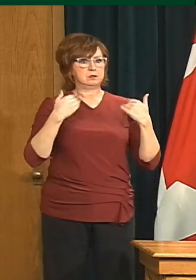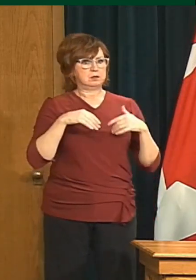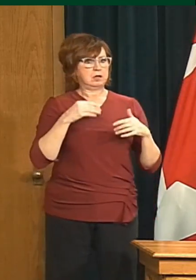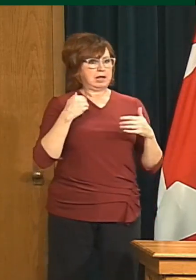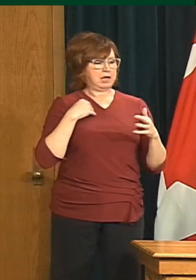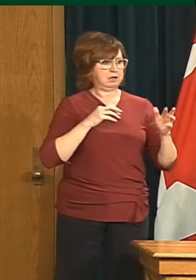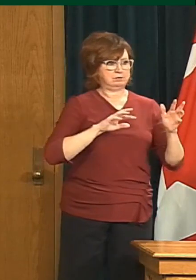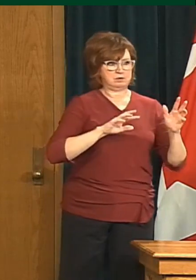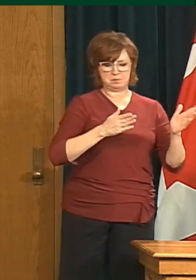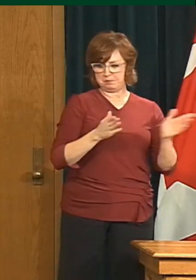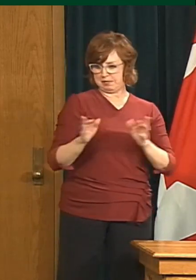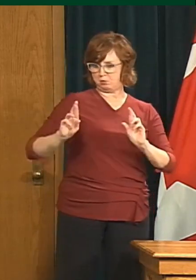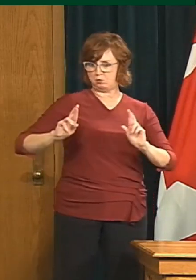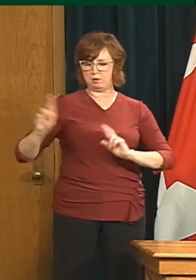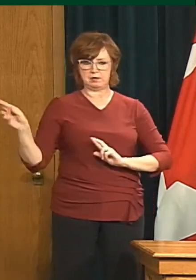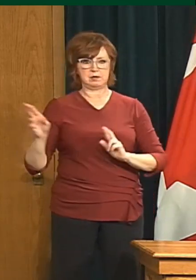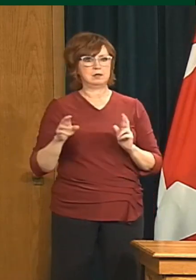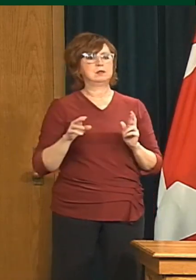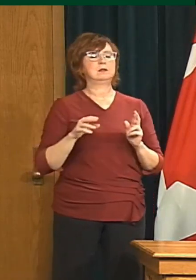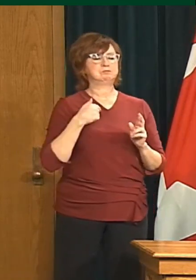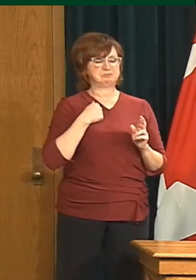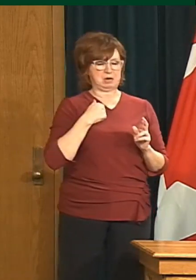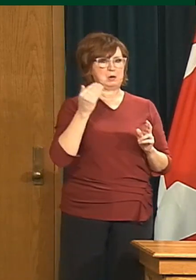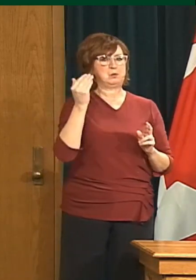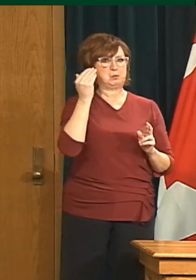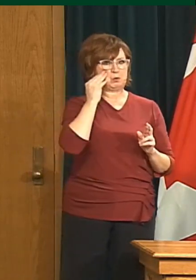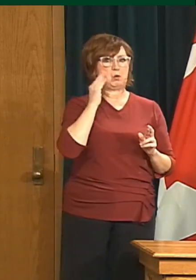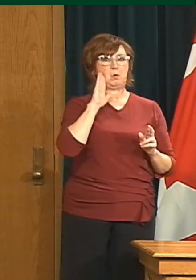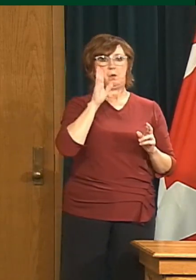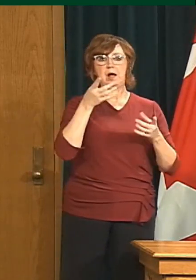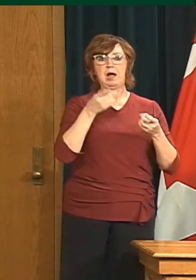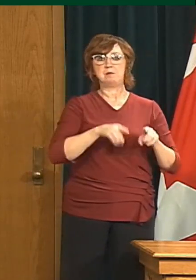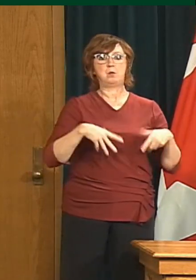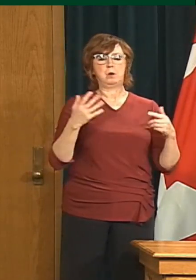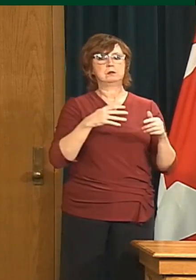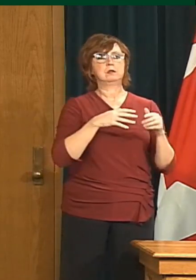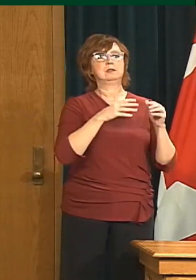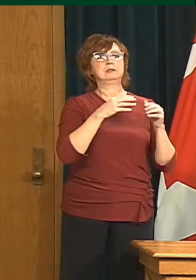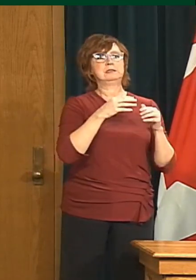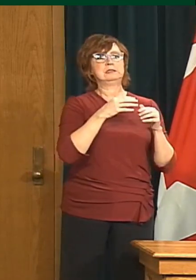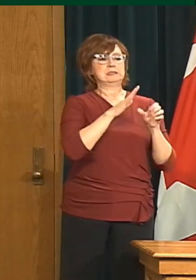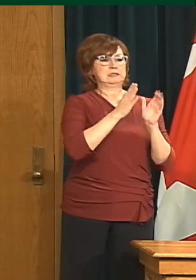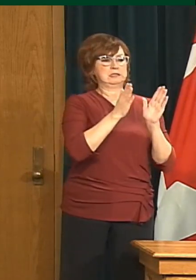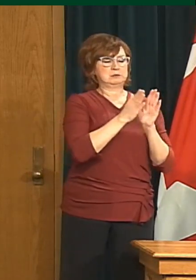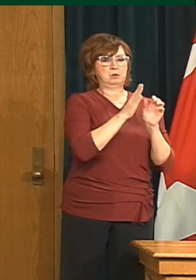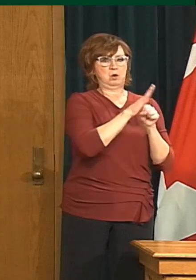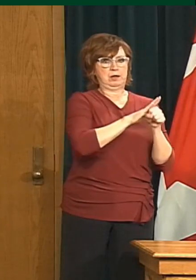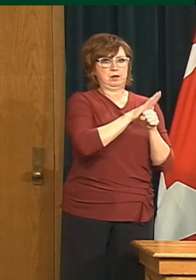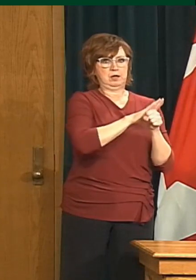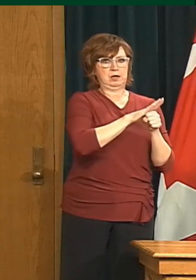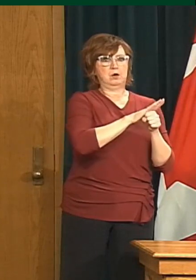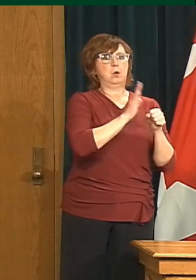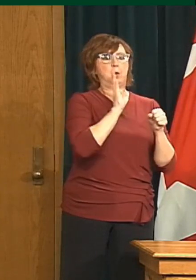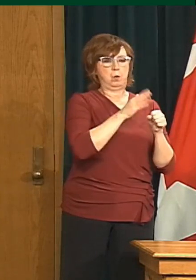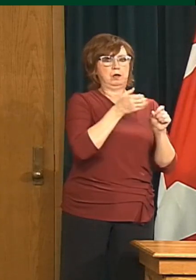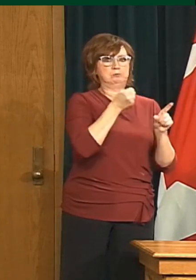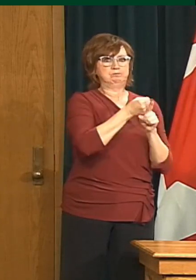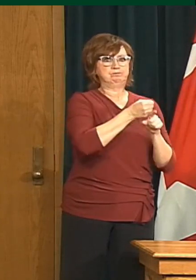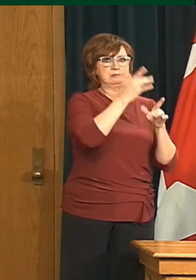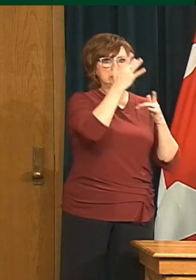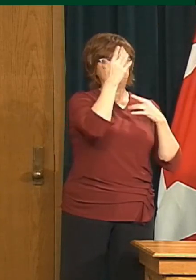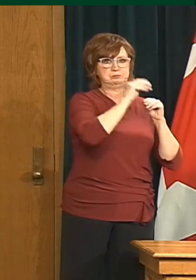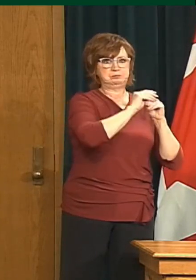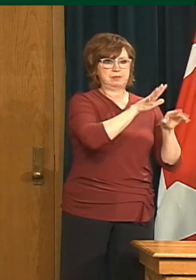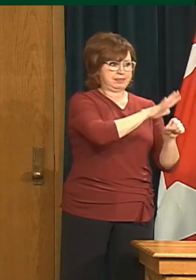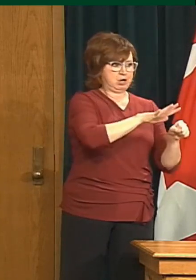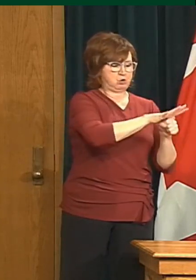in all corners of this province over the course of the next number of months, and I think we need to prepare ourselves for that. That we have